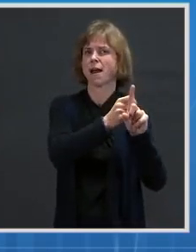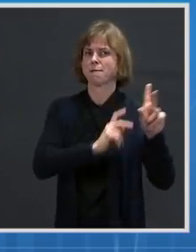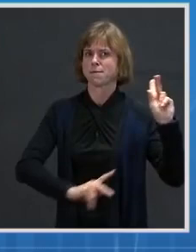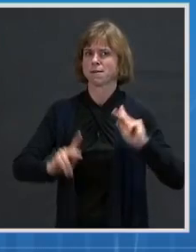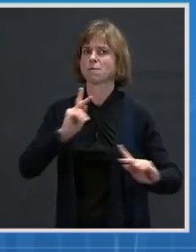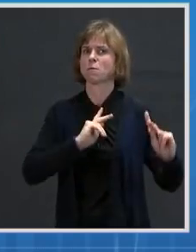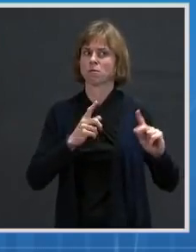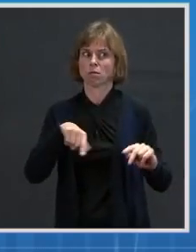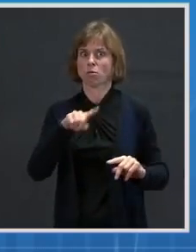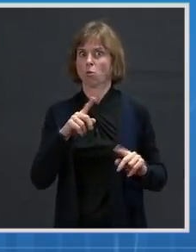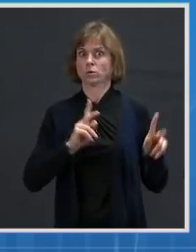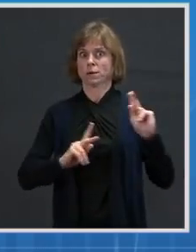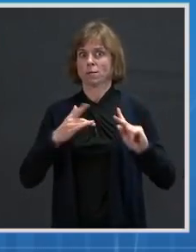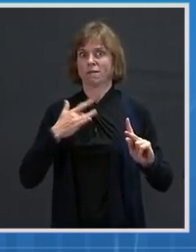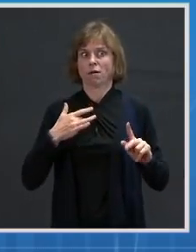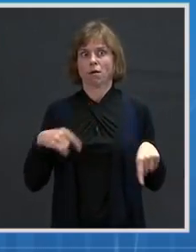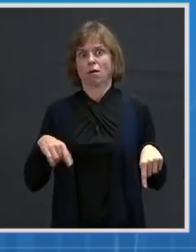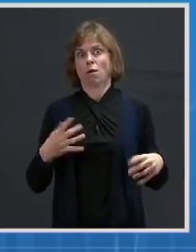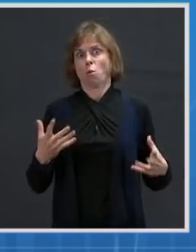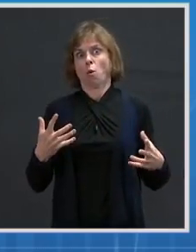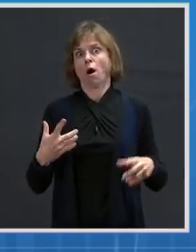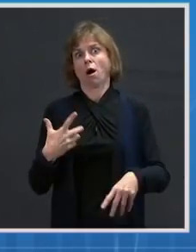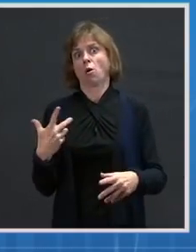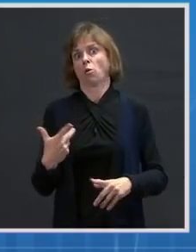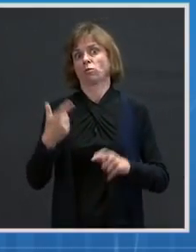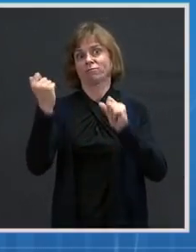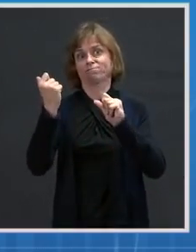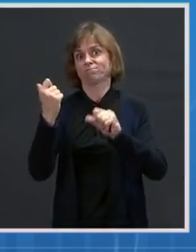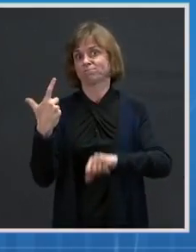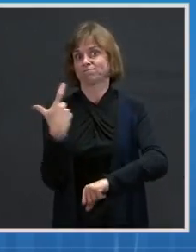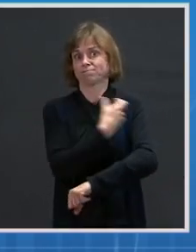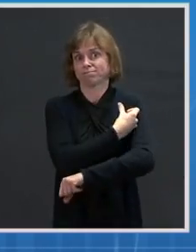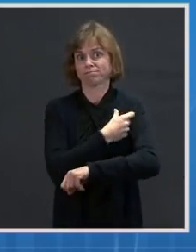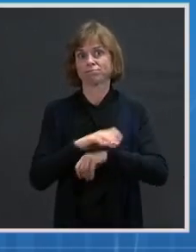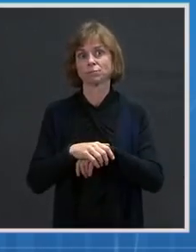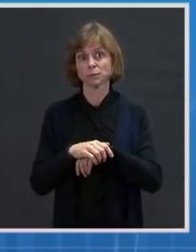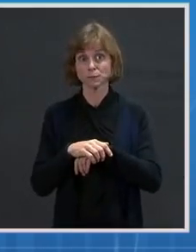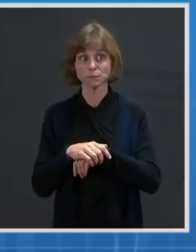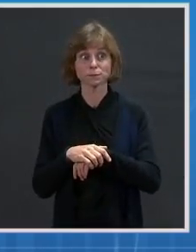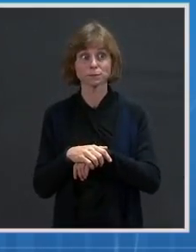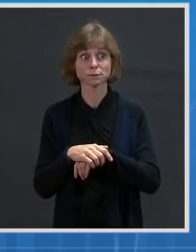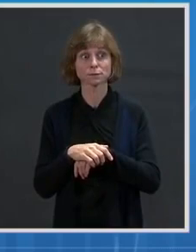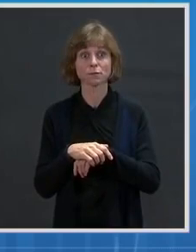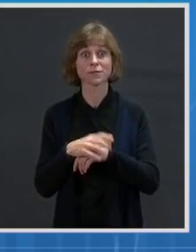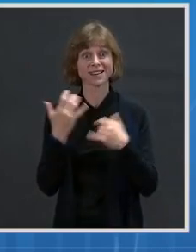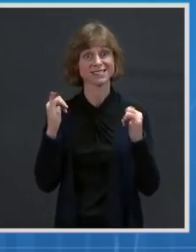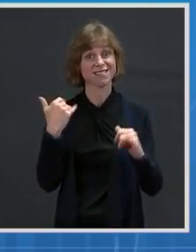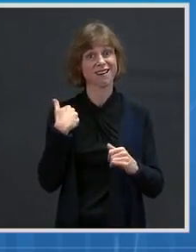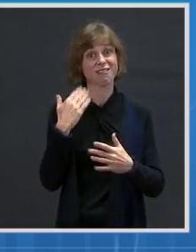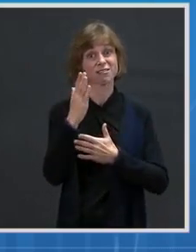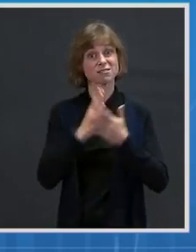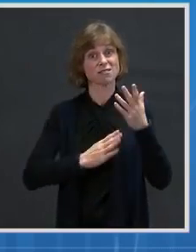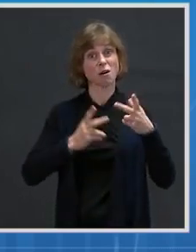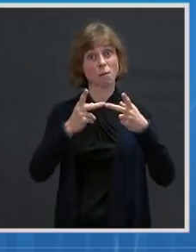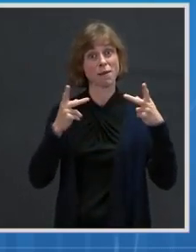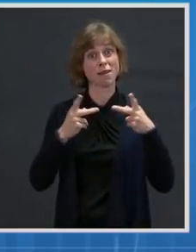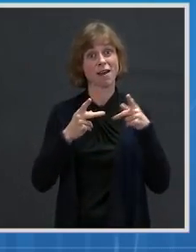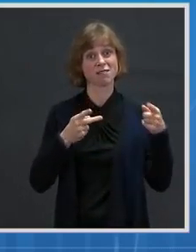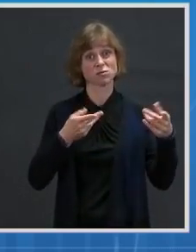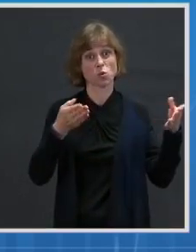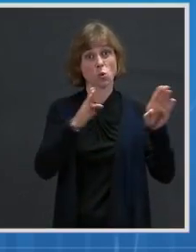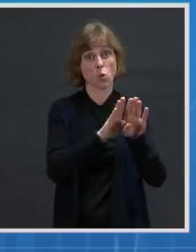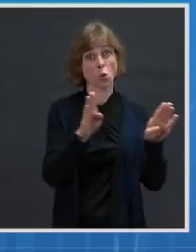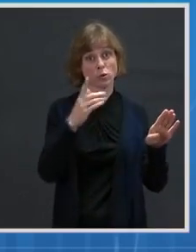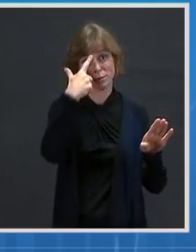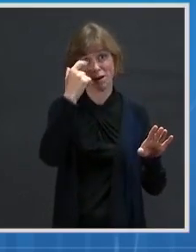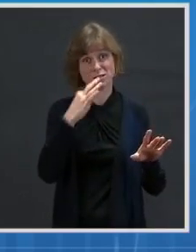as possible. There are still vaccination sites closed from the storm's impact. Texas's